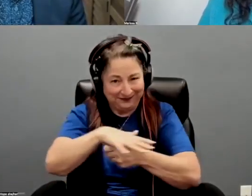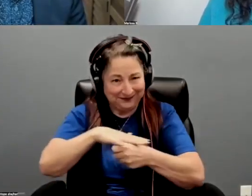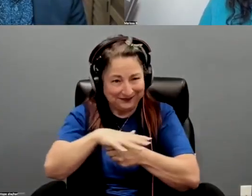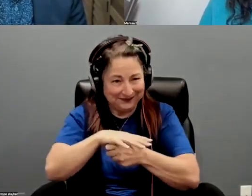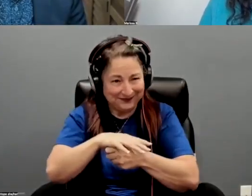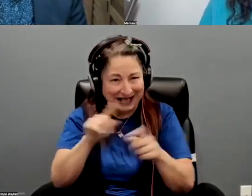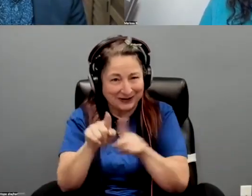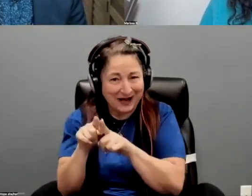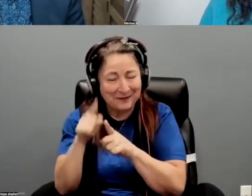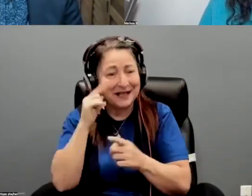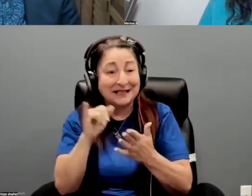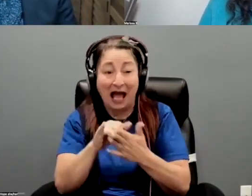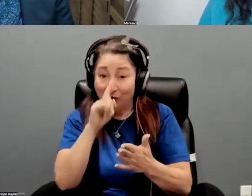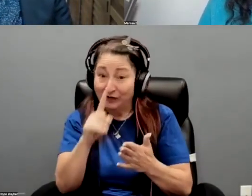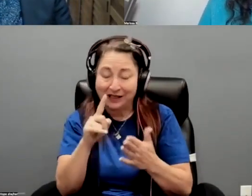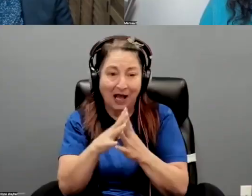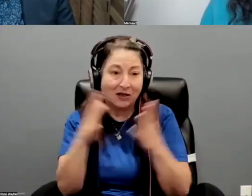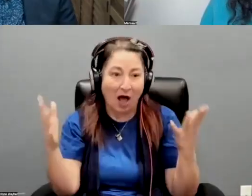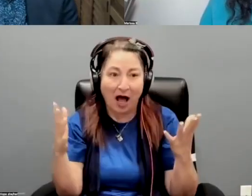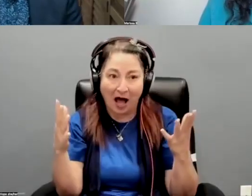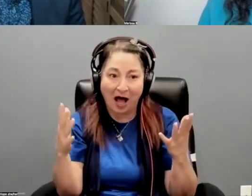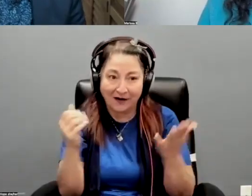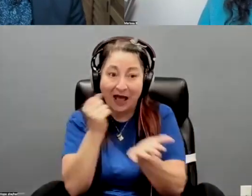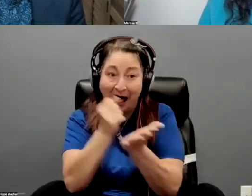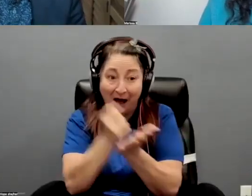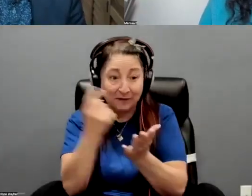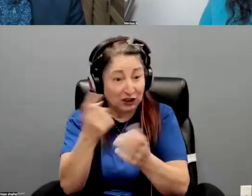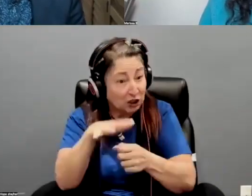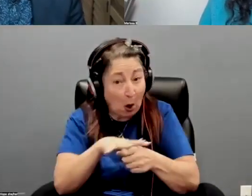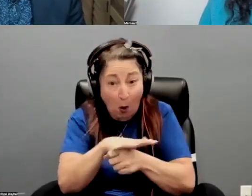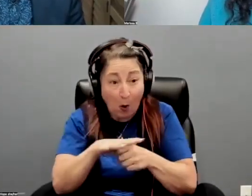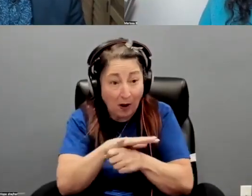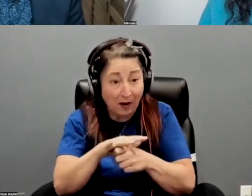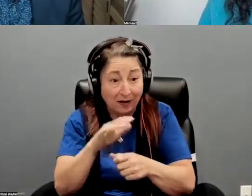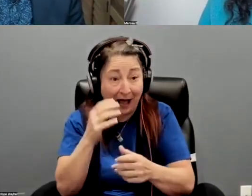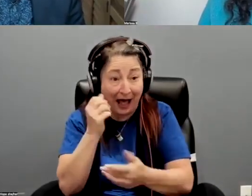goes a long way just on the local level too. Yeah.